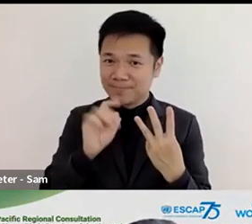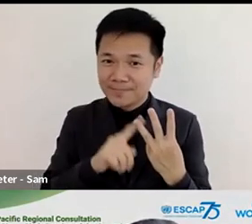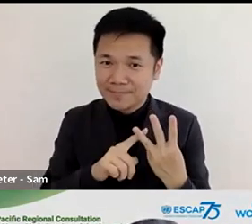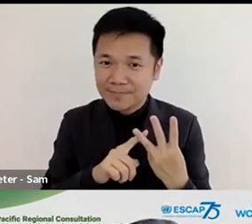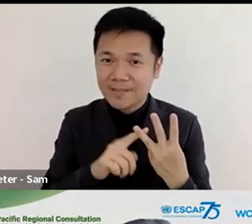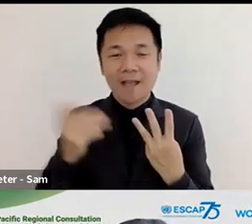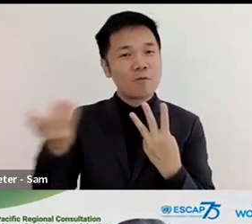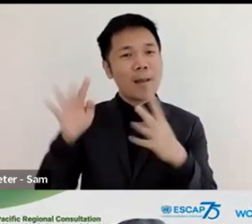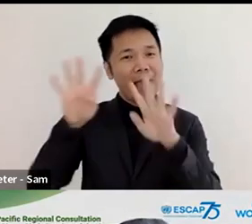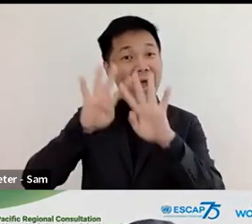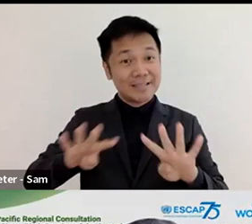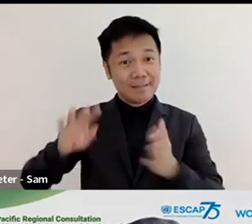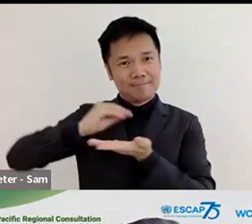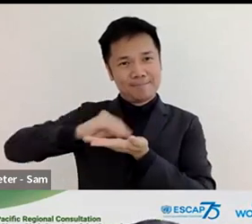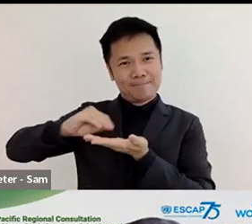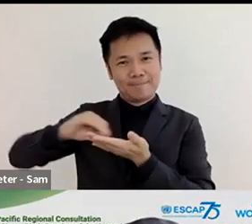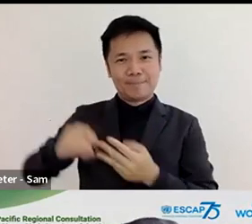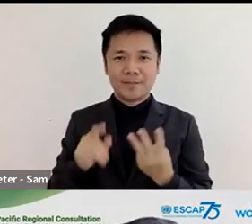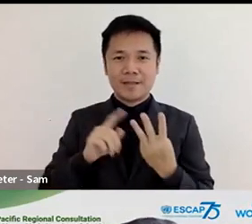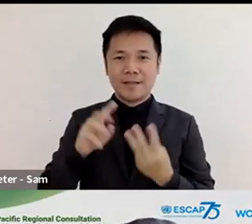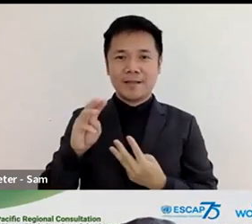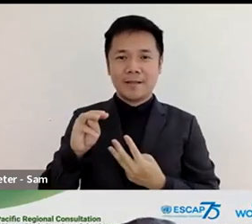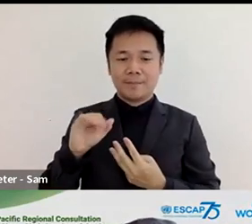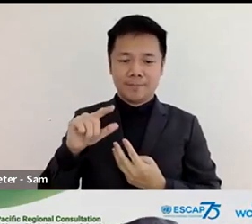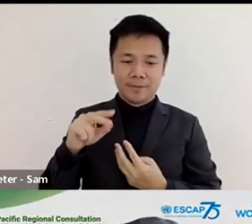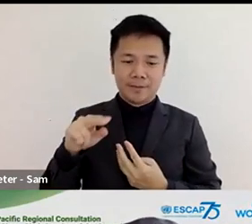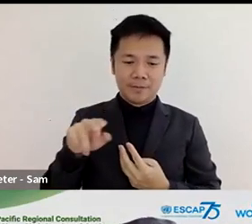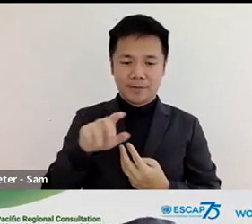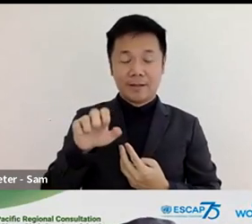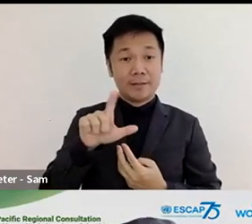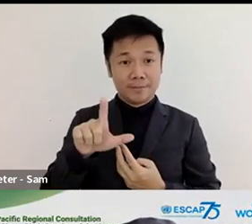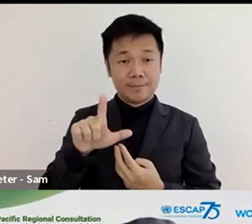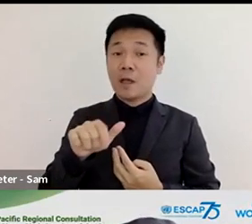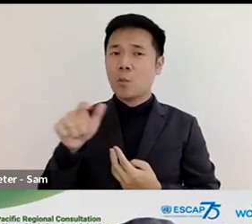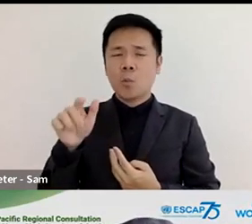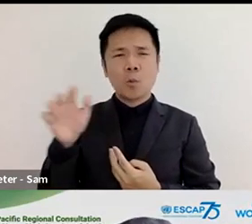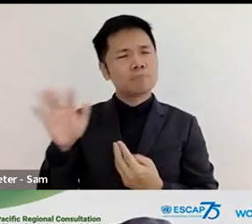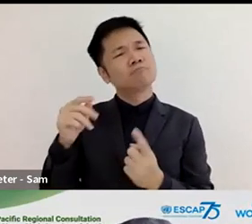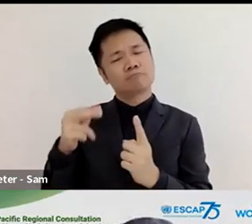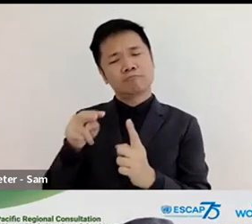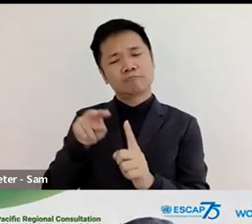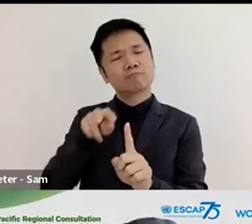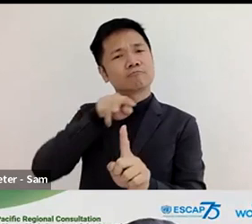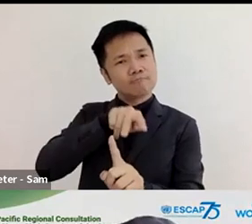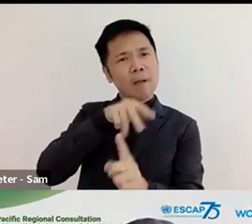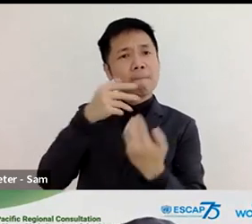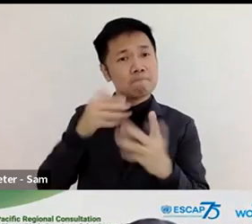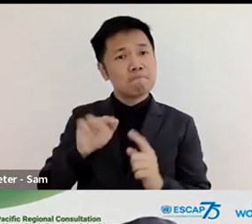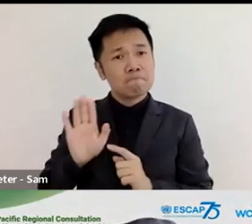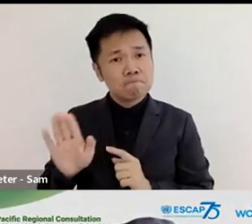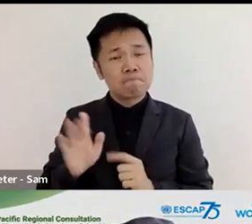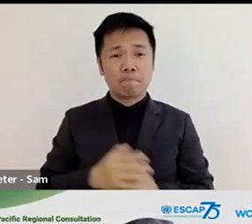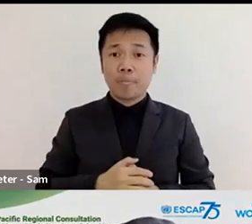ASEAN Secretariat. Now, Miguel, you have heard the different aspects, and panel